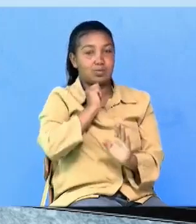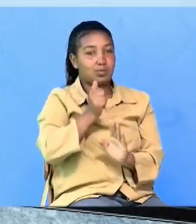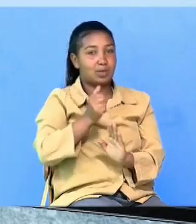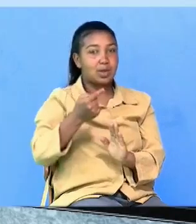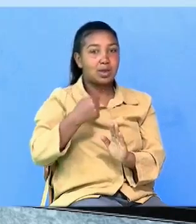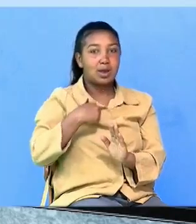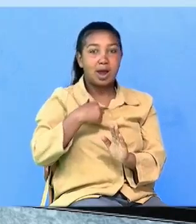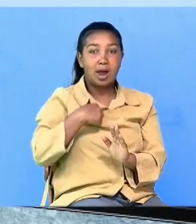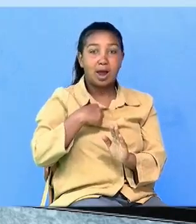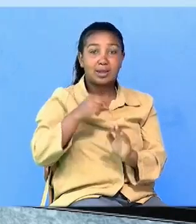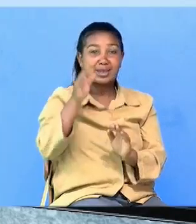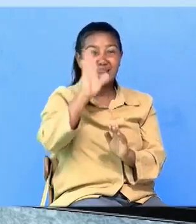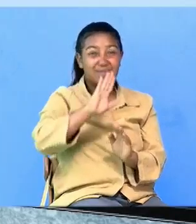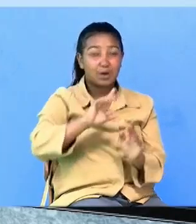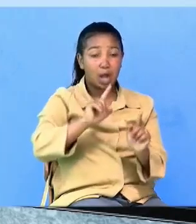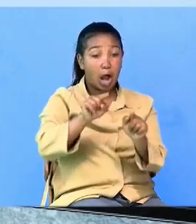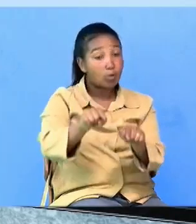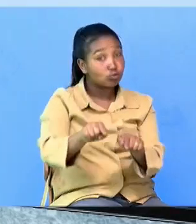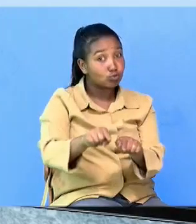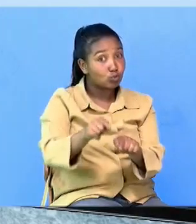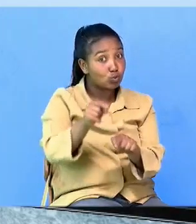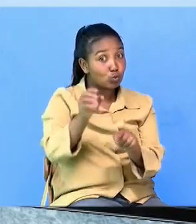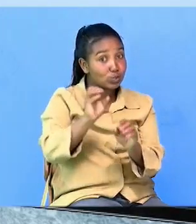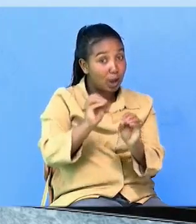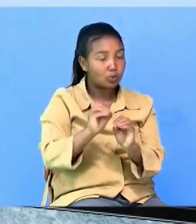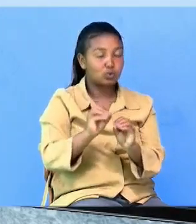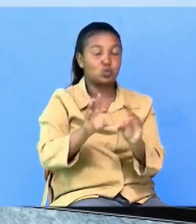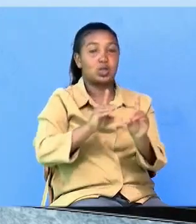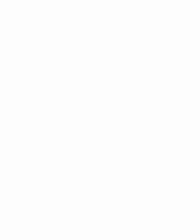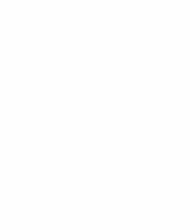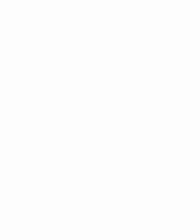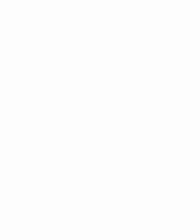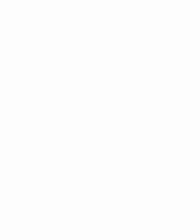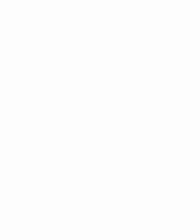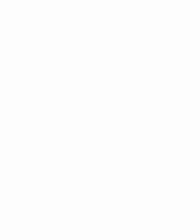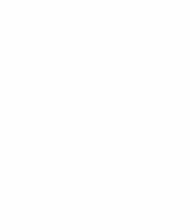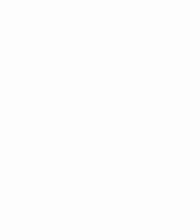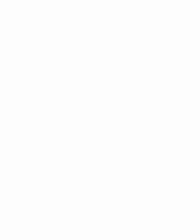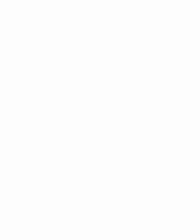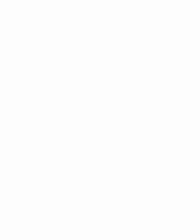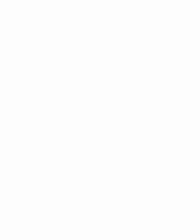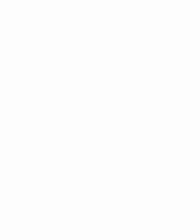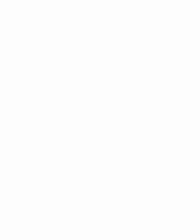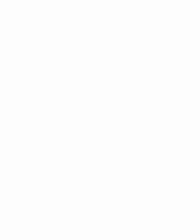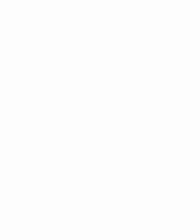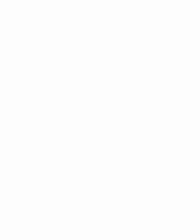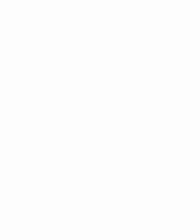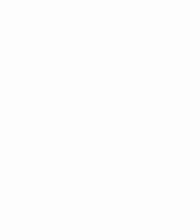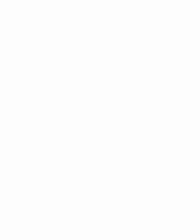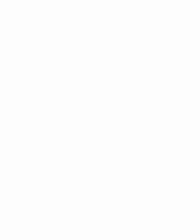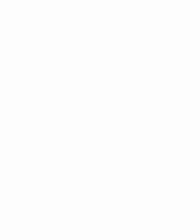school without doing my homework. Let me write the sentence on the board, please. I never